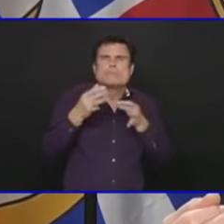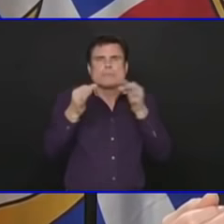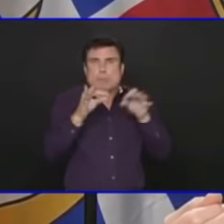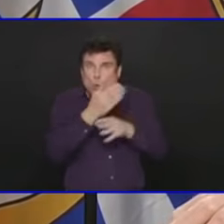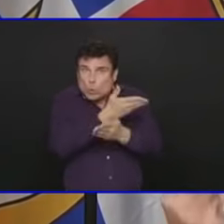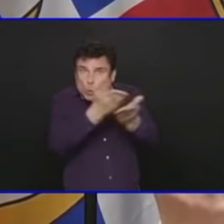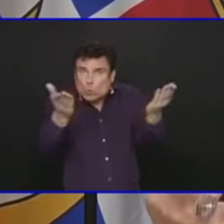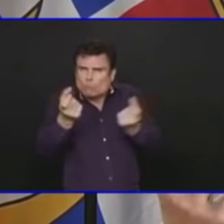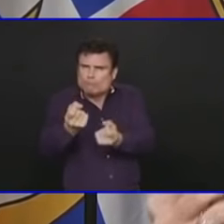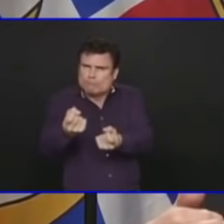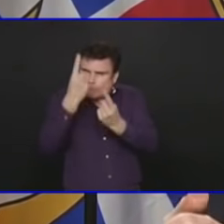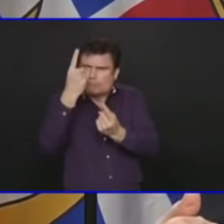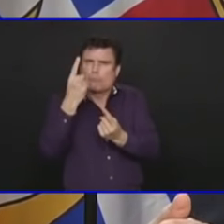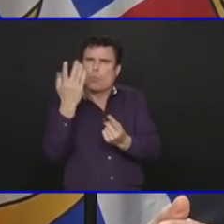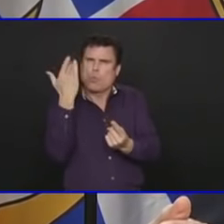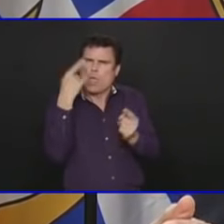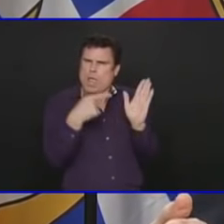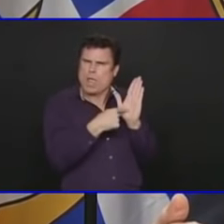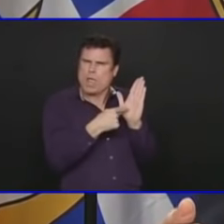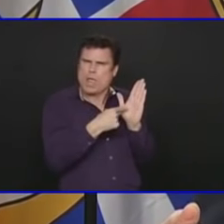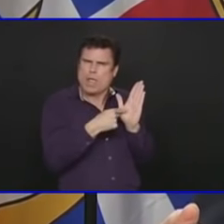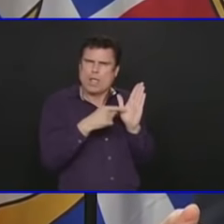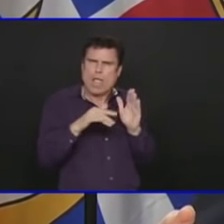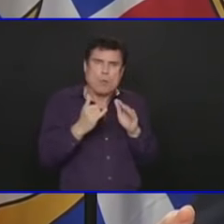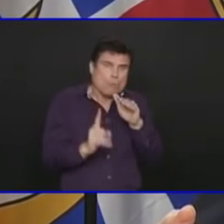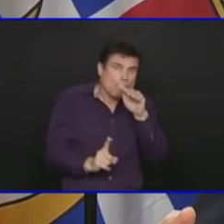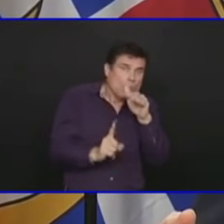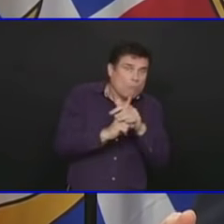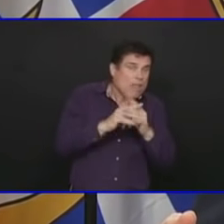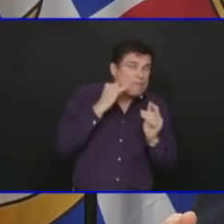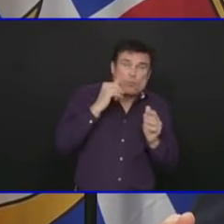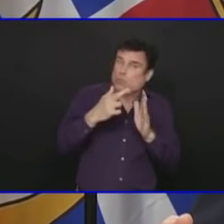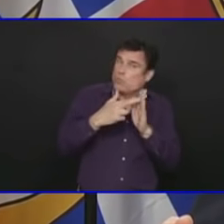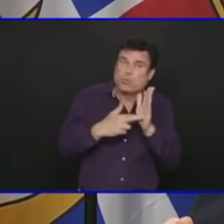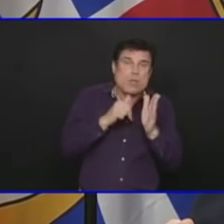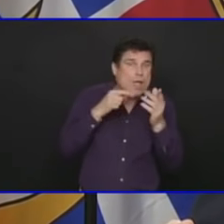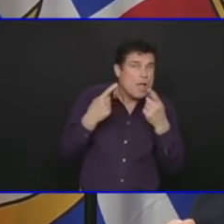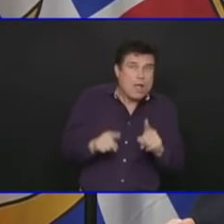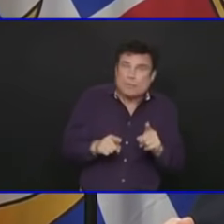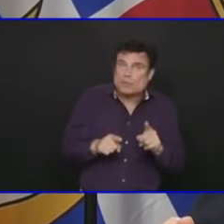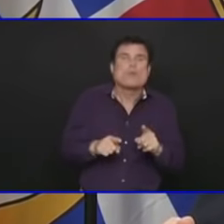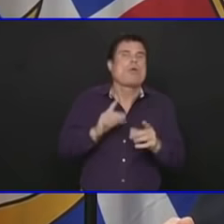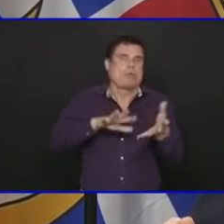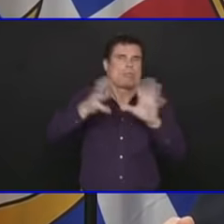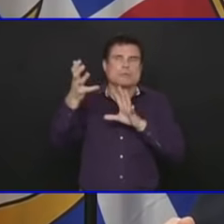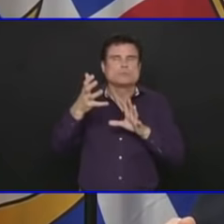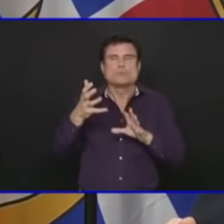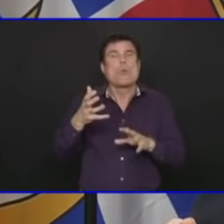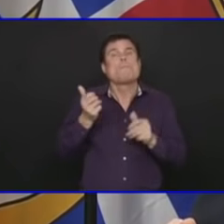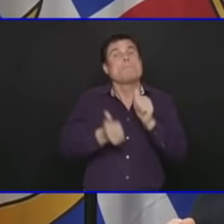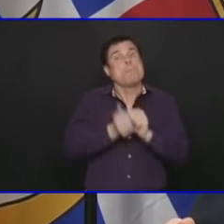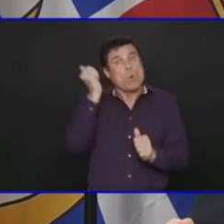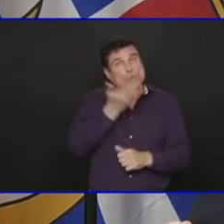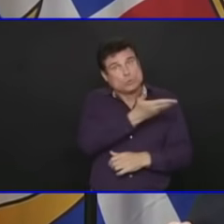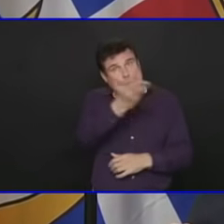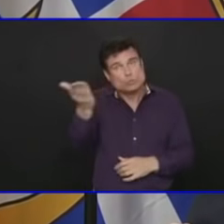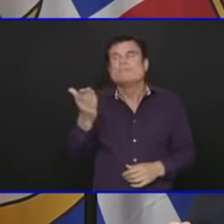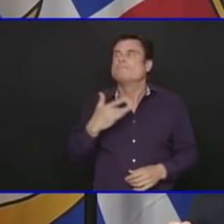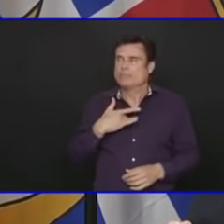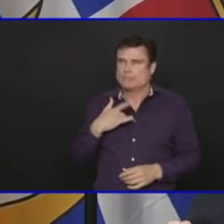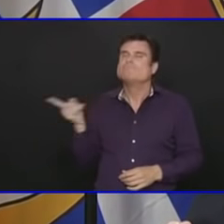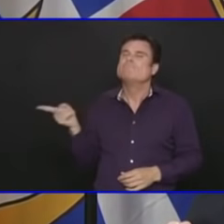And I'm convinced that that is the case here in BC. Next question is from Jane Side, North Shore News.